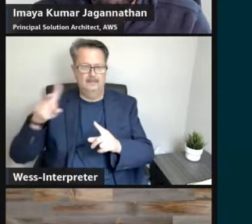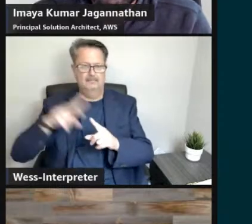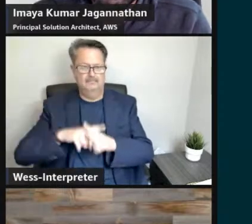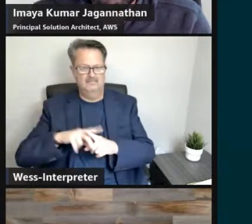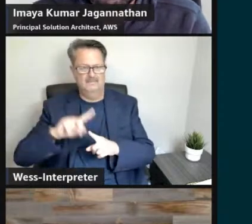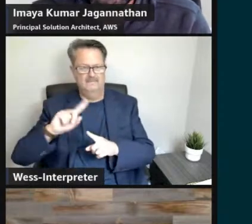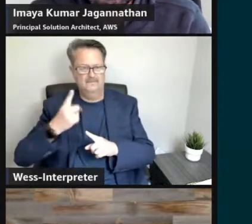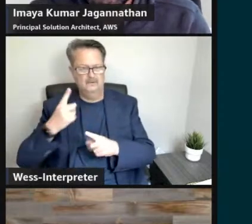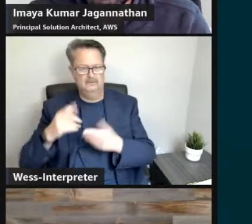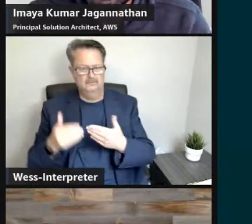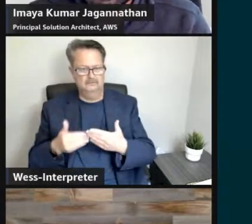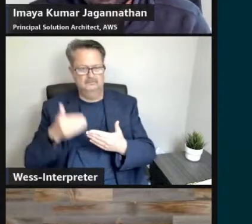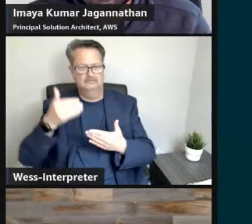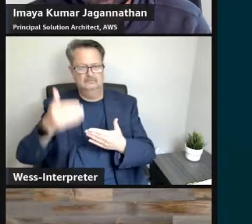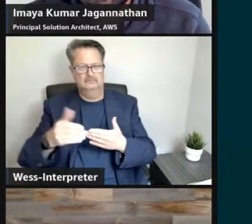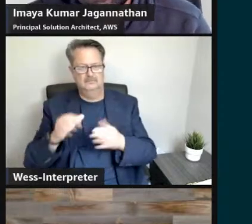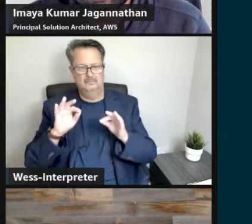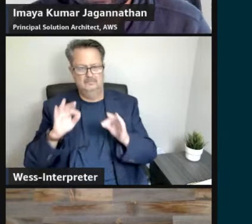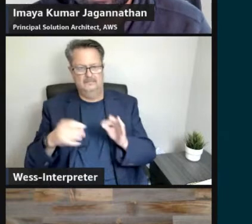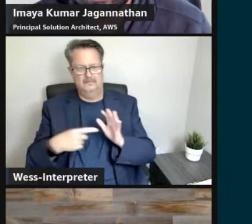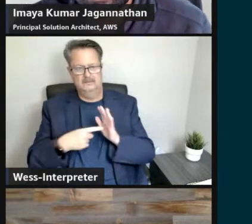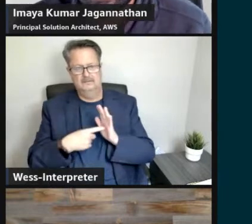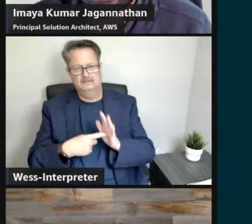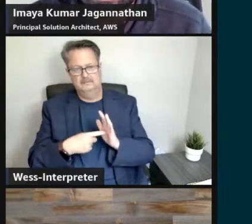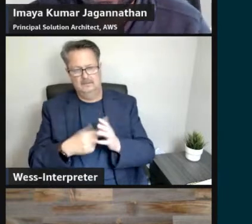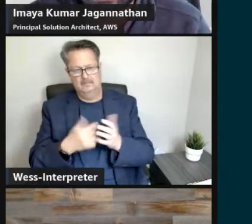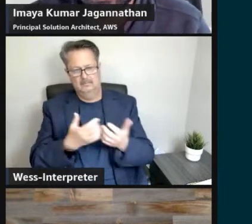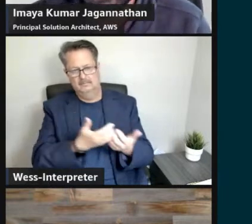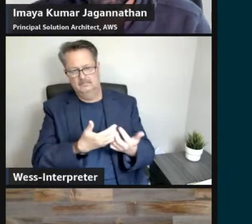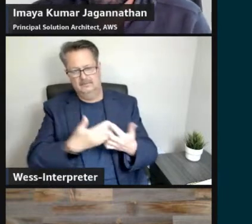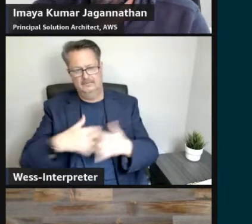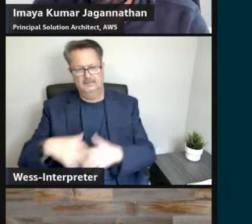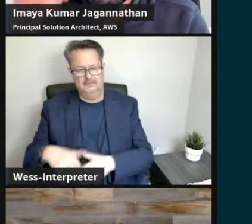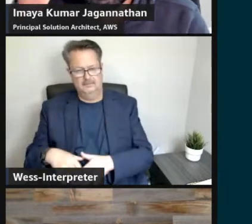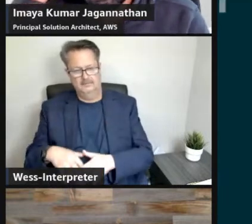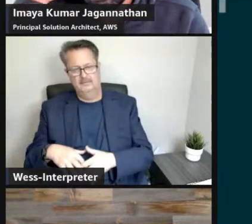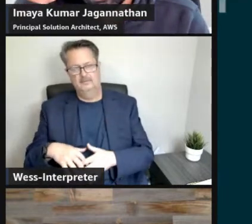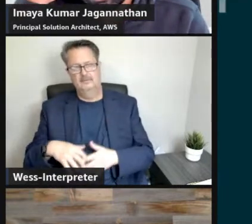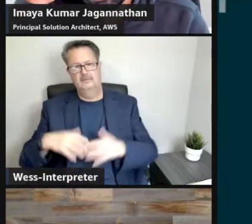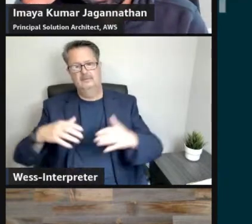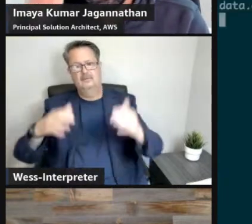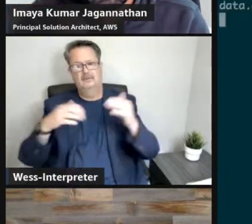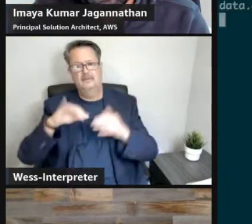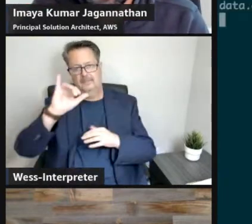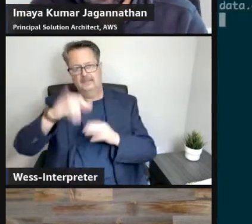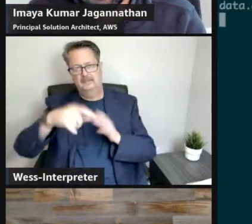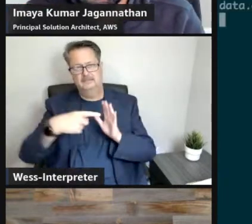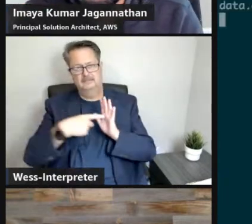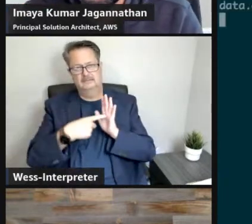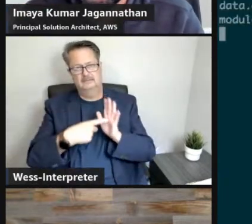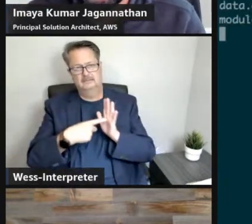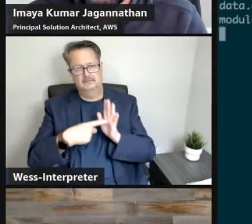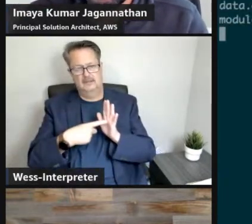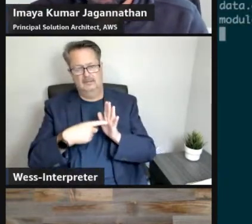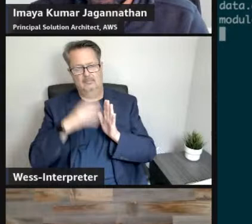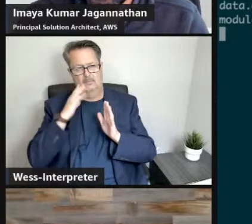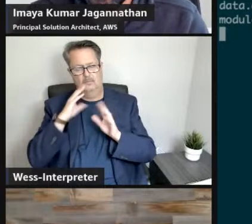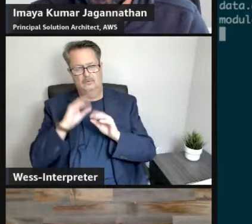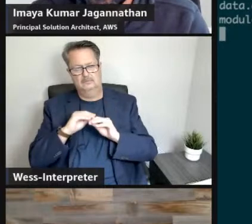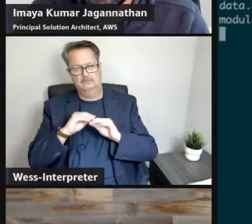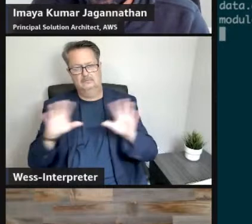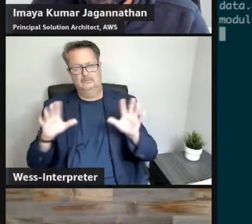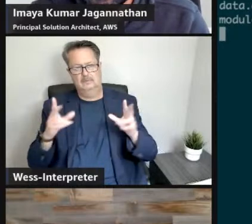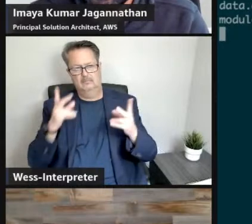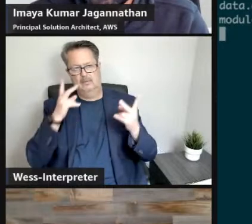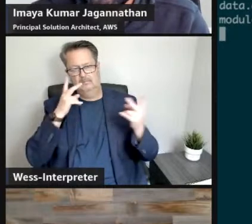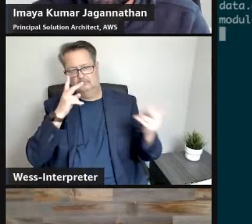of examples that put everything together. And then this example will deploy observability